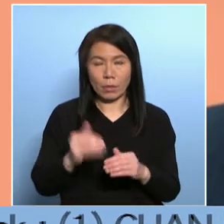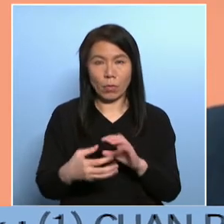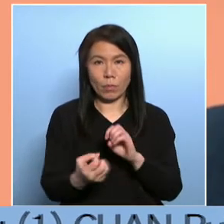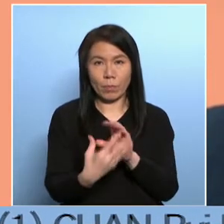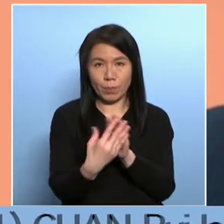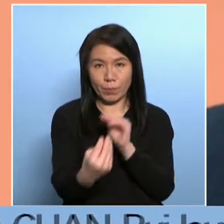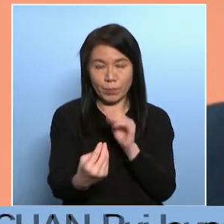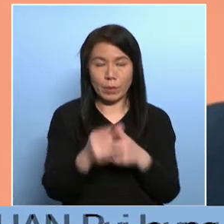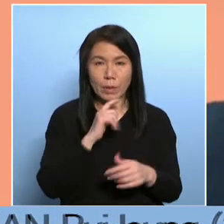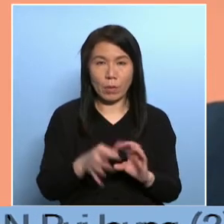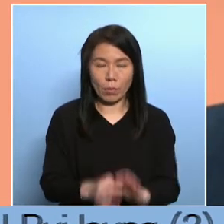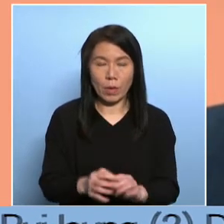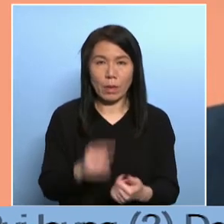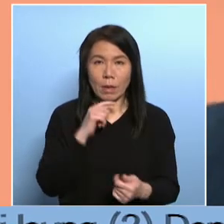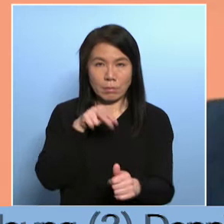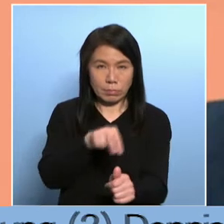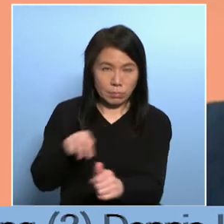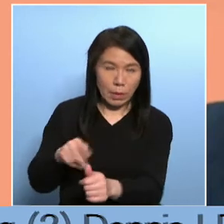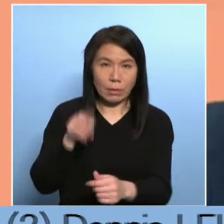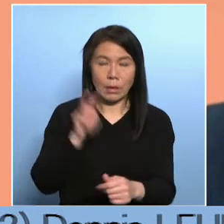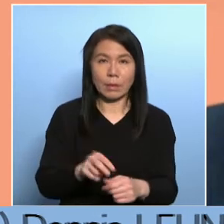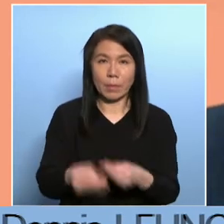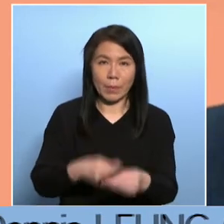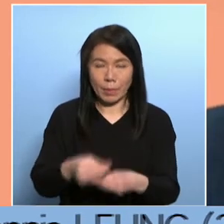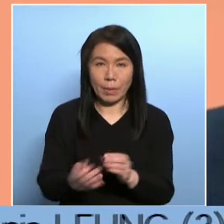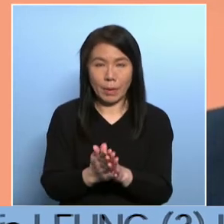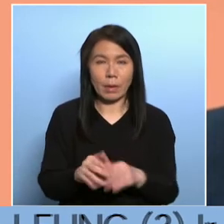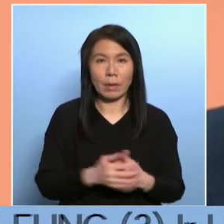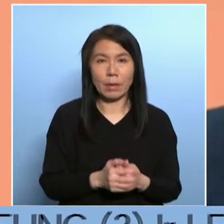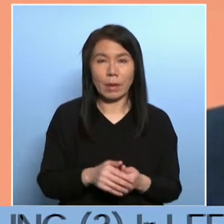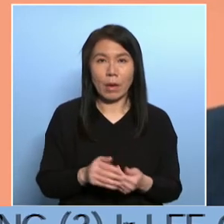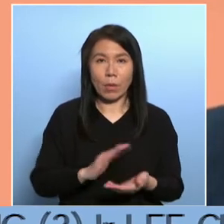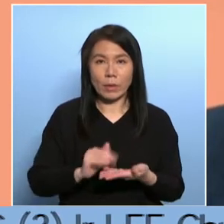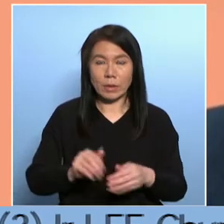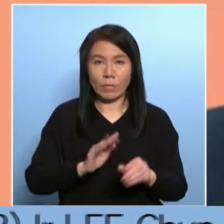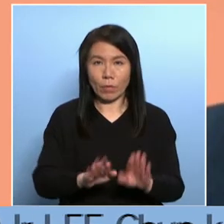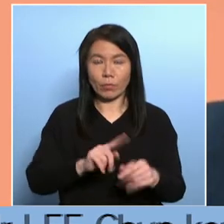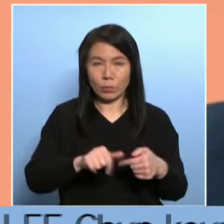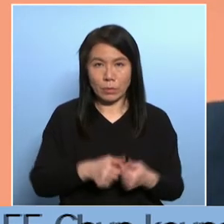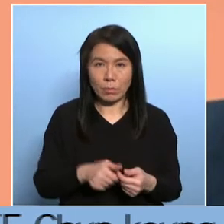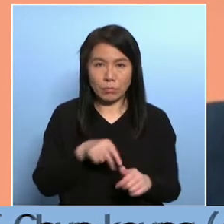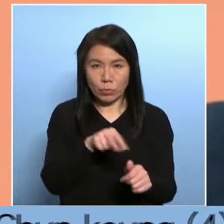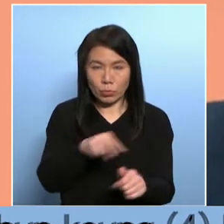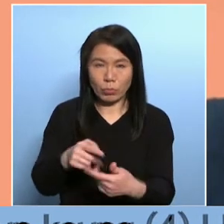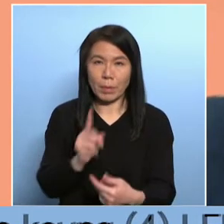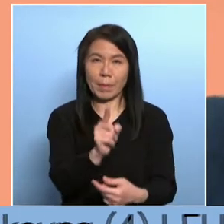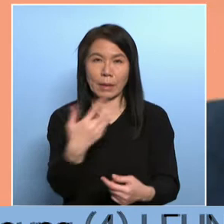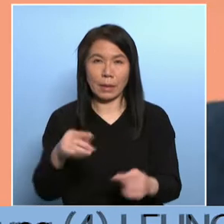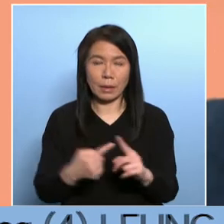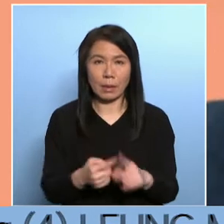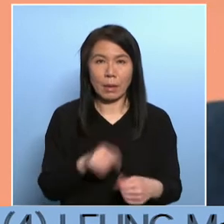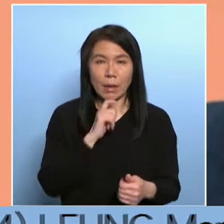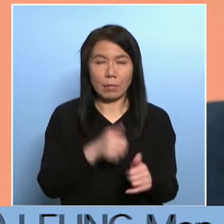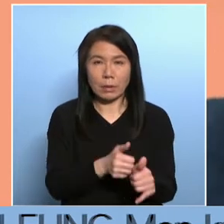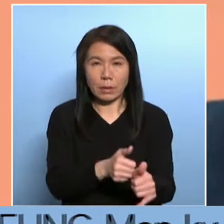and the Hong Kong Health Code to boost our tracking ability. Now, there are